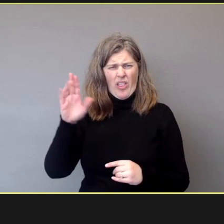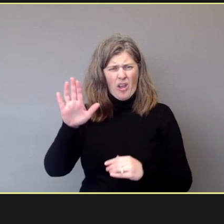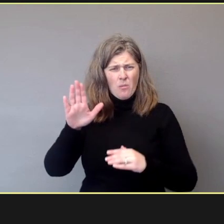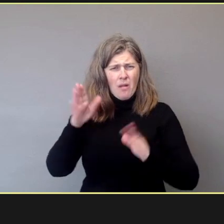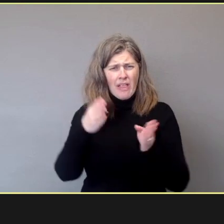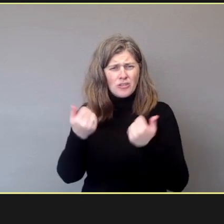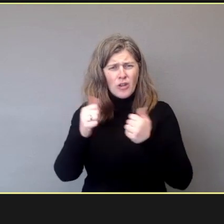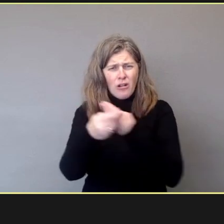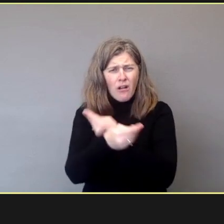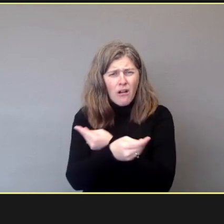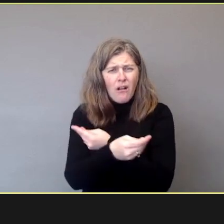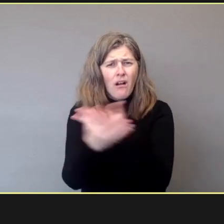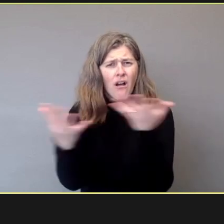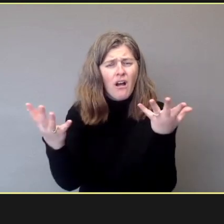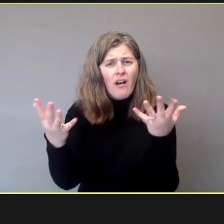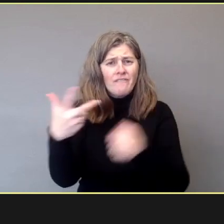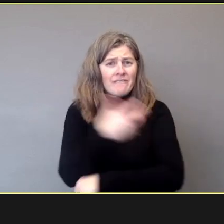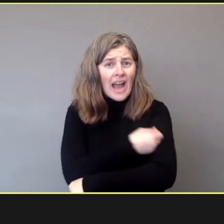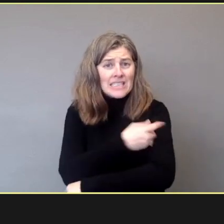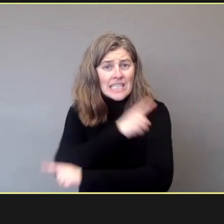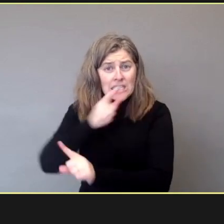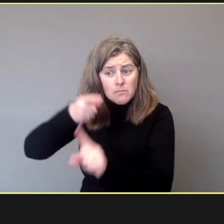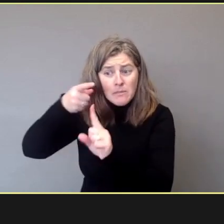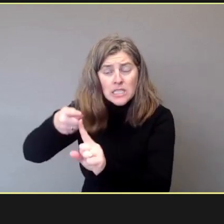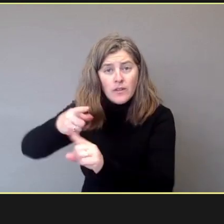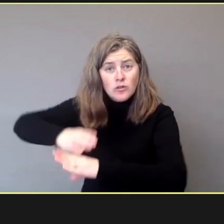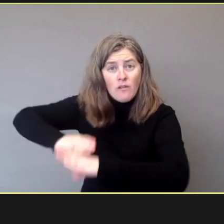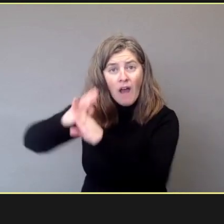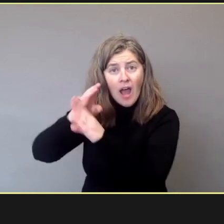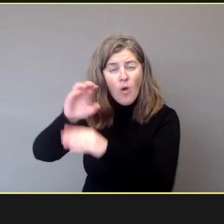roll out Omicron specific vaccines in another?